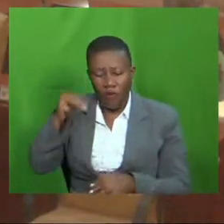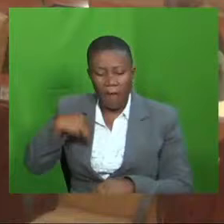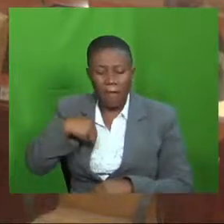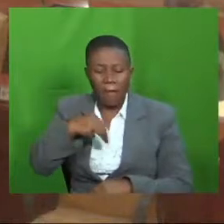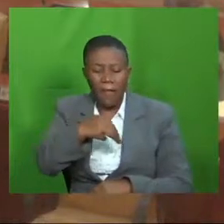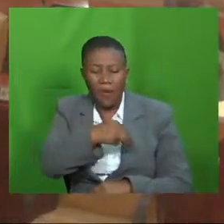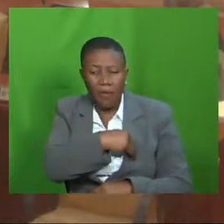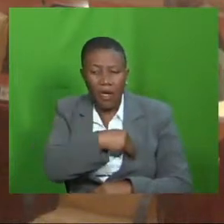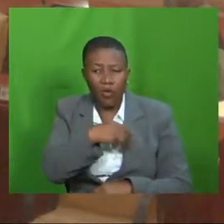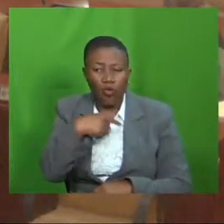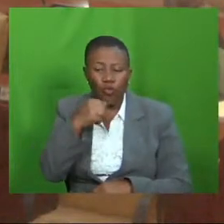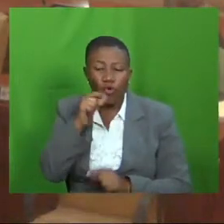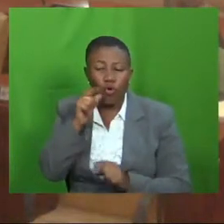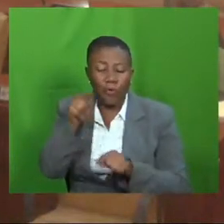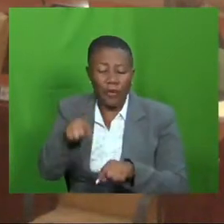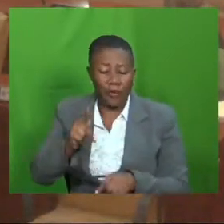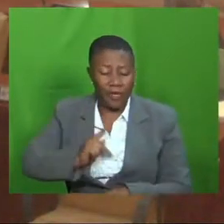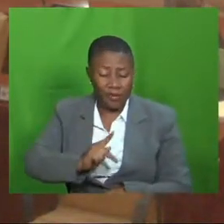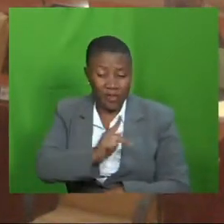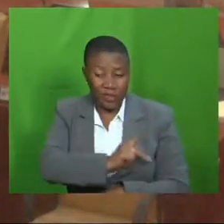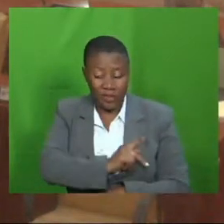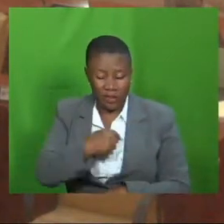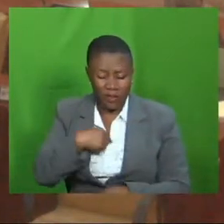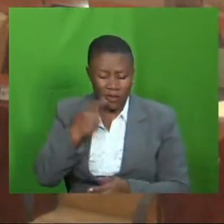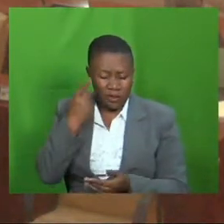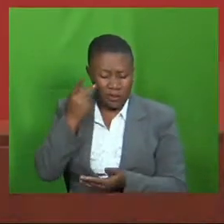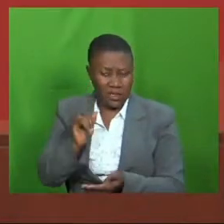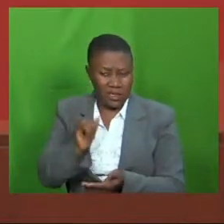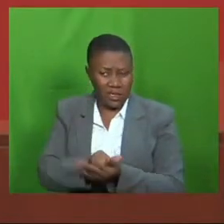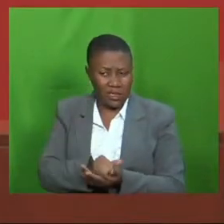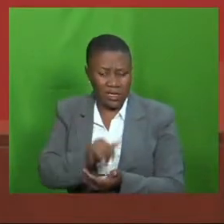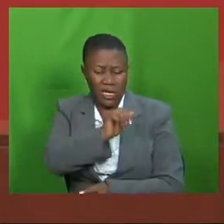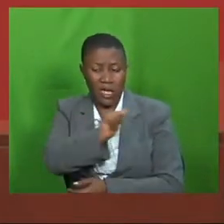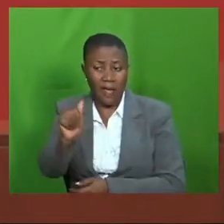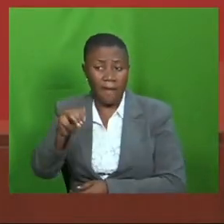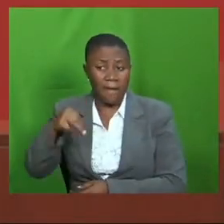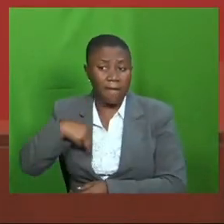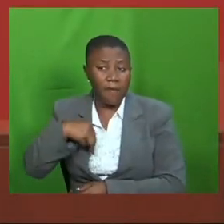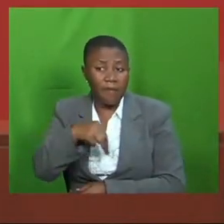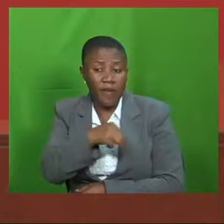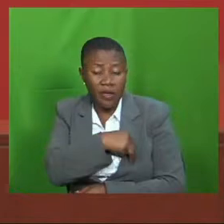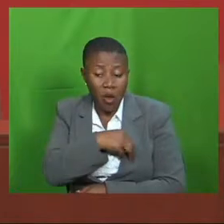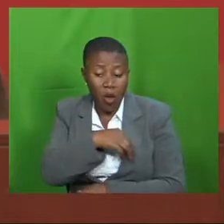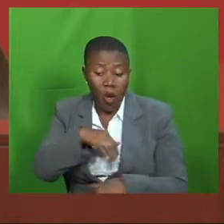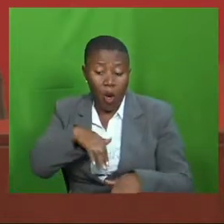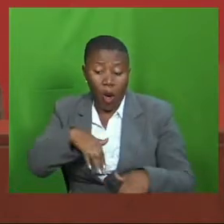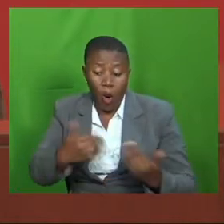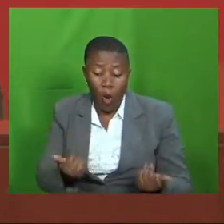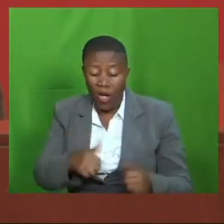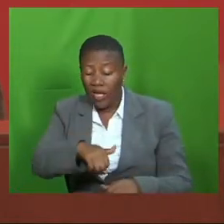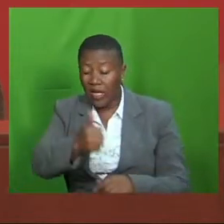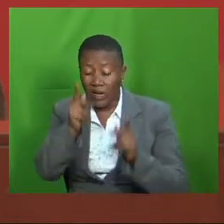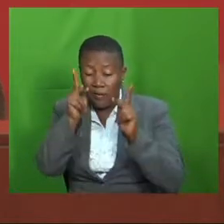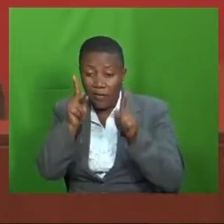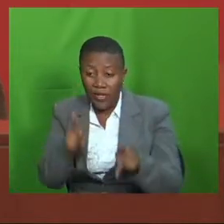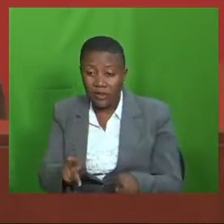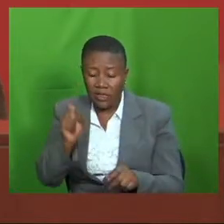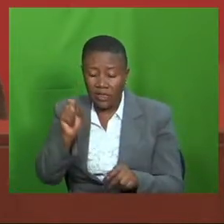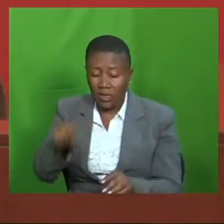Parliament, I noted that a member or any person would be